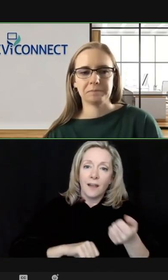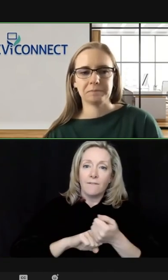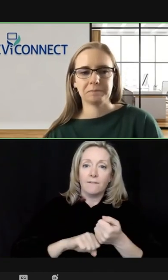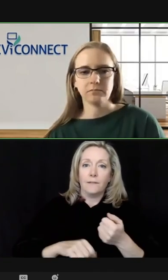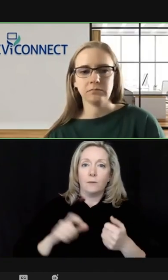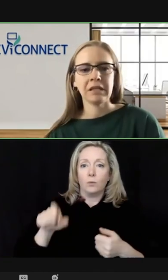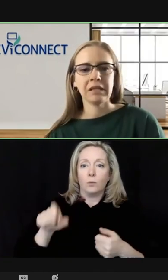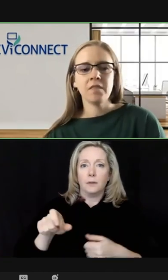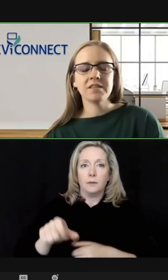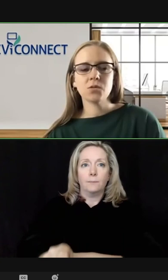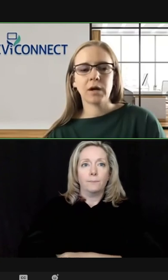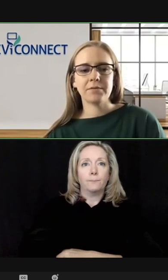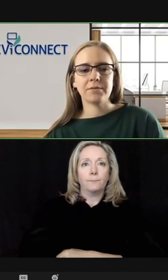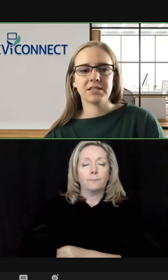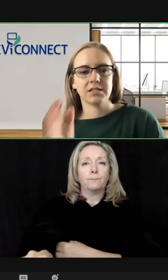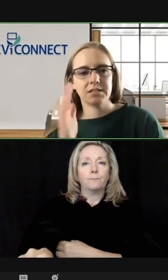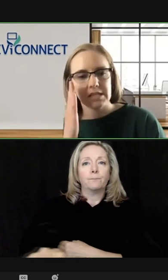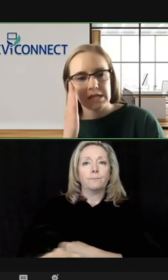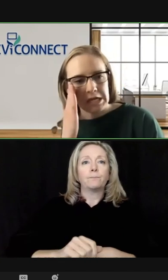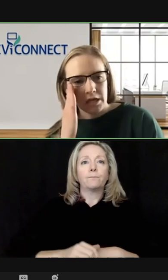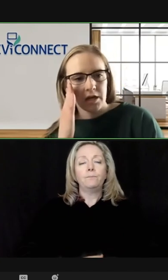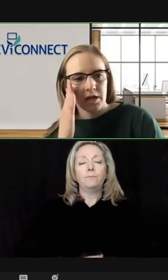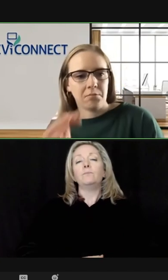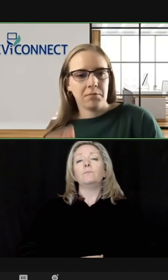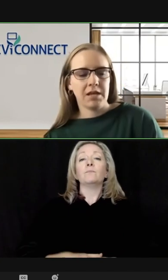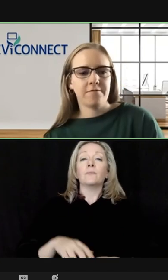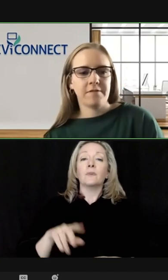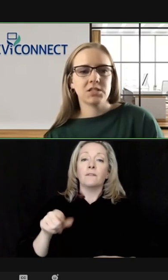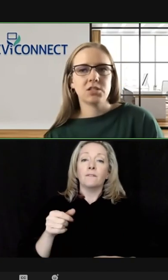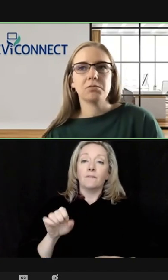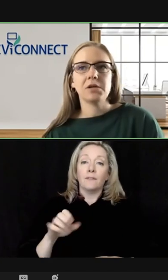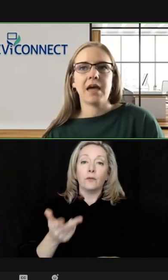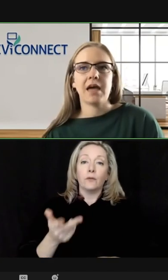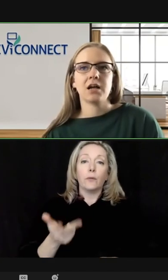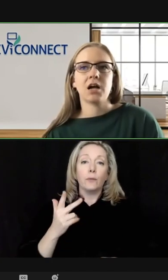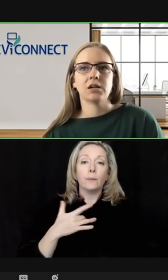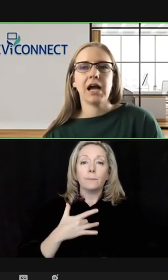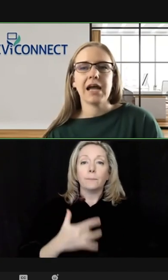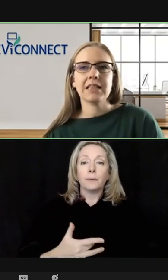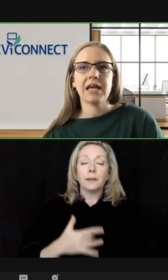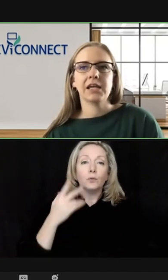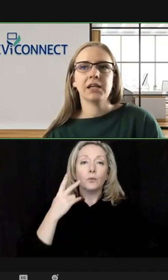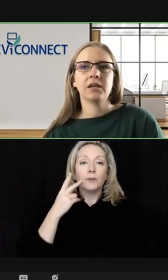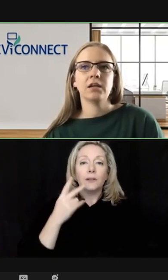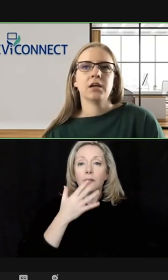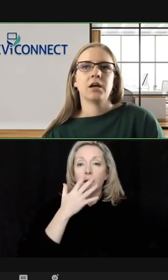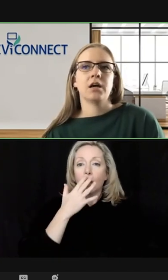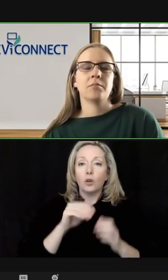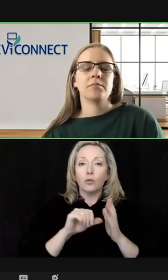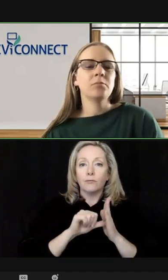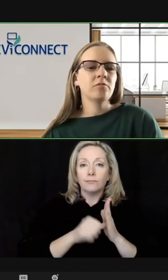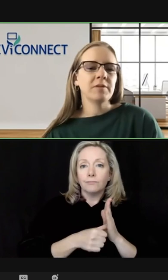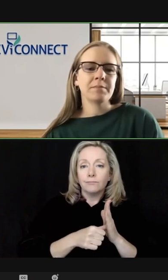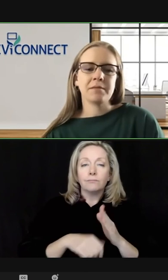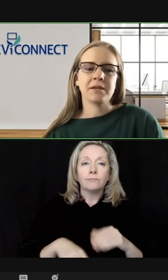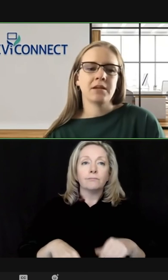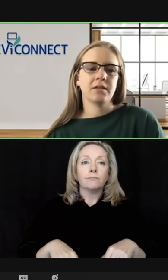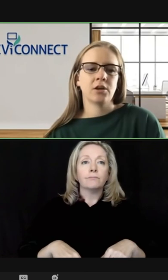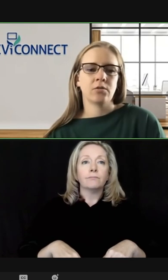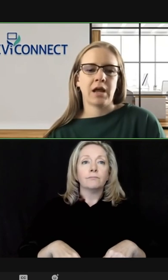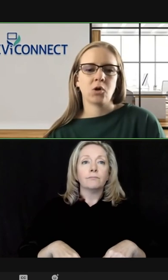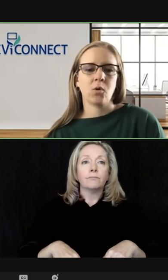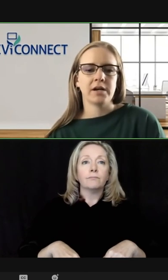forward. This is where I would start to see in phase 3 that color highlighting. Your movement